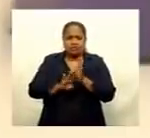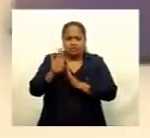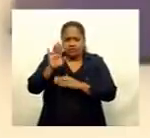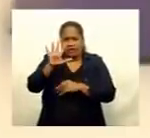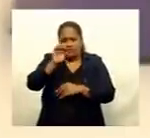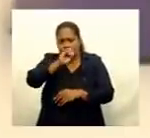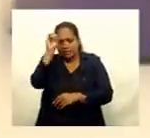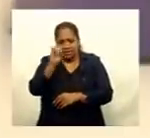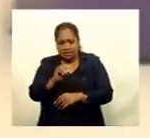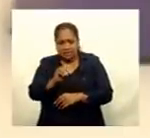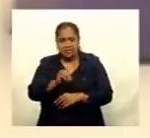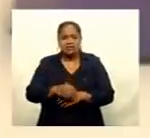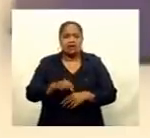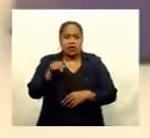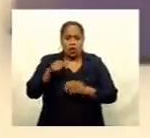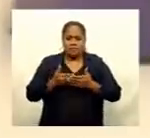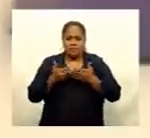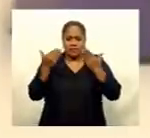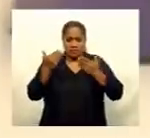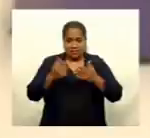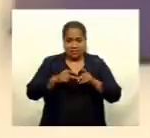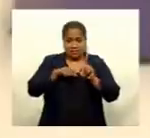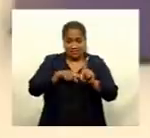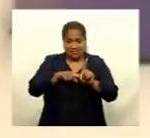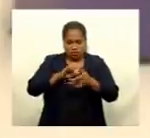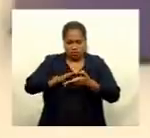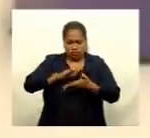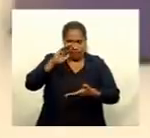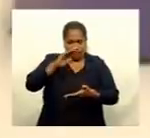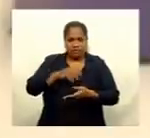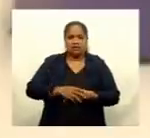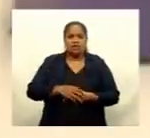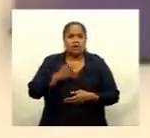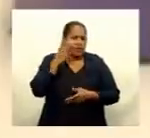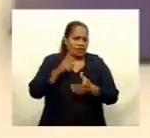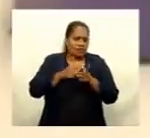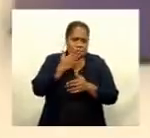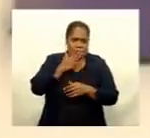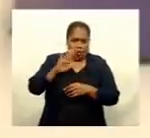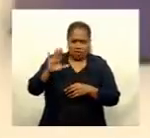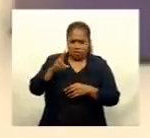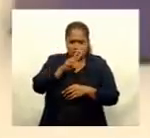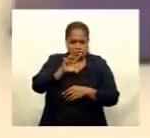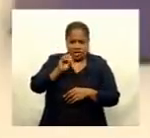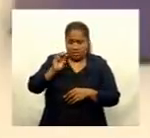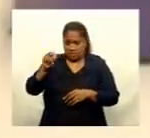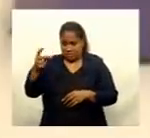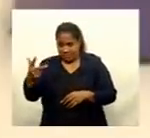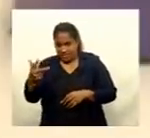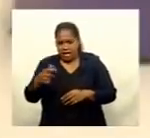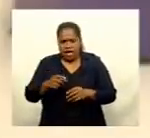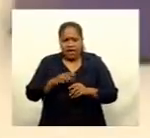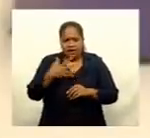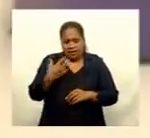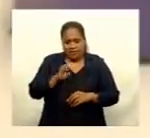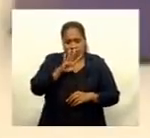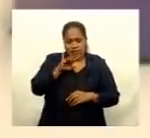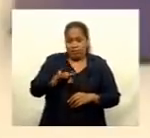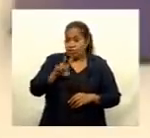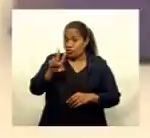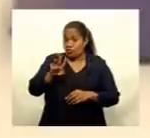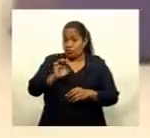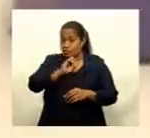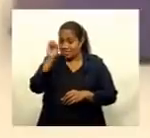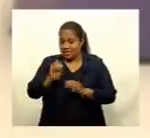5%. That was the biggest year-on-year increase since August 2008 and followed a 4.2% rise in